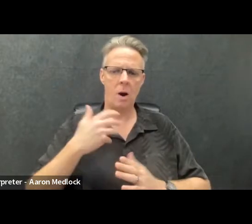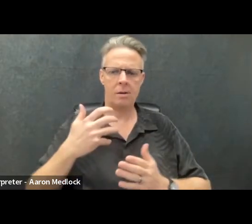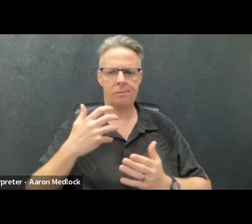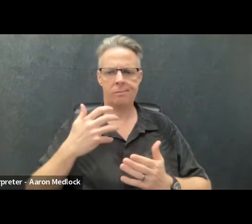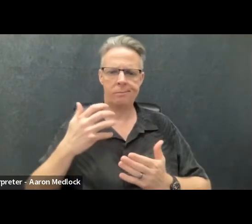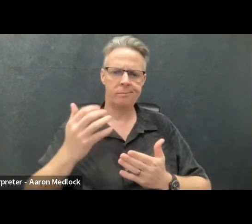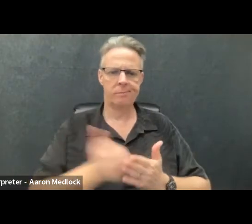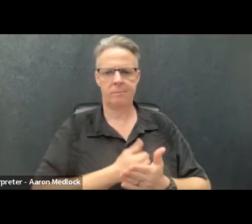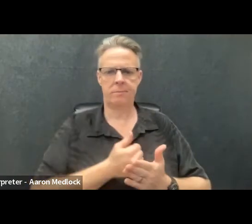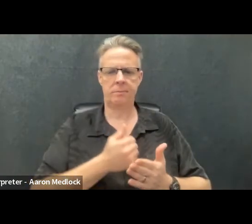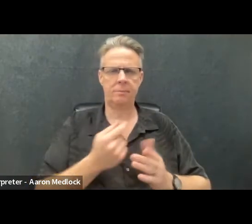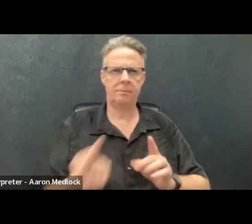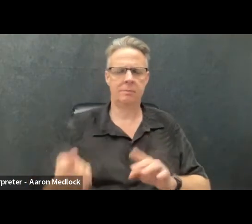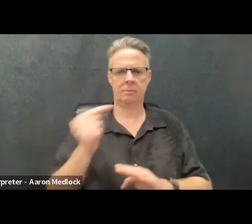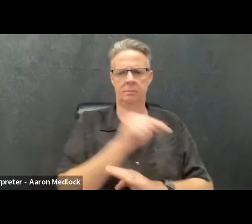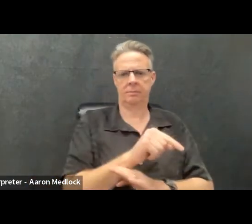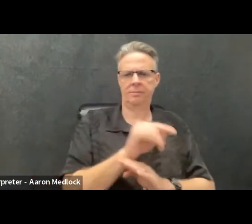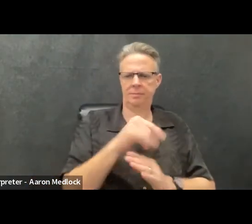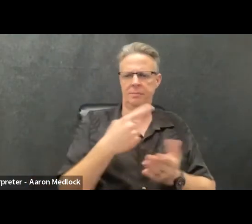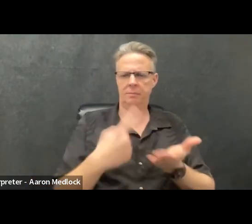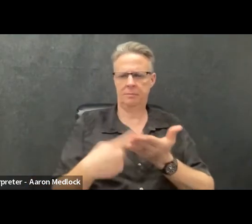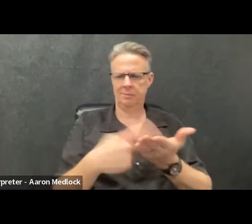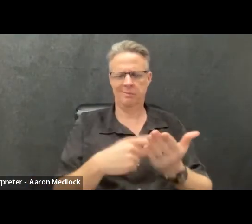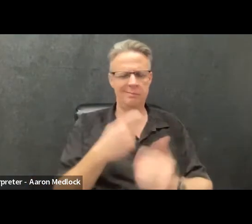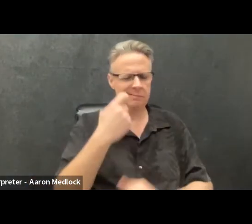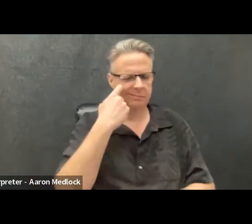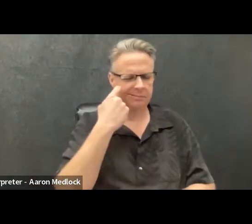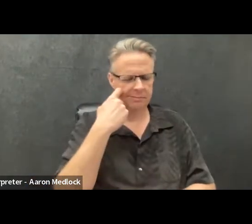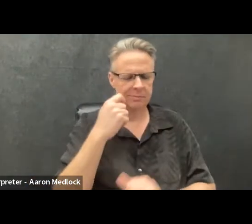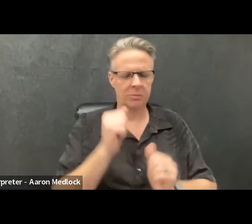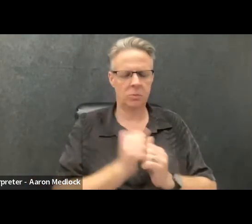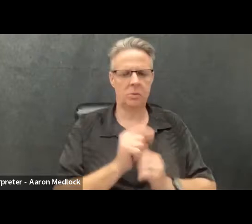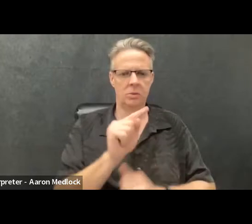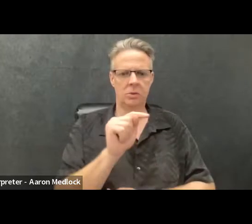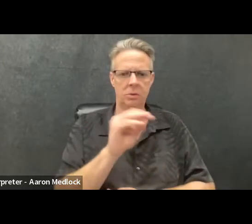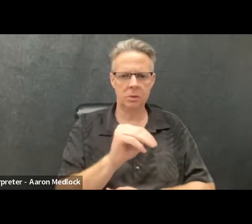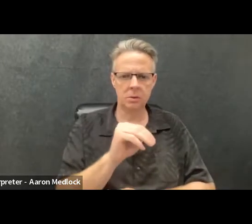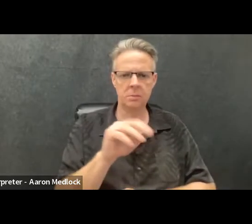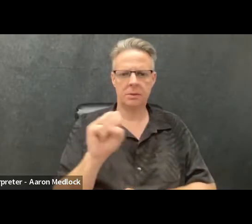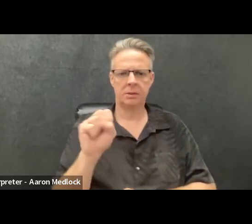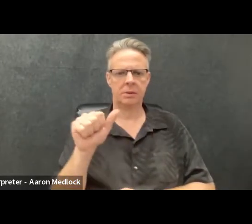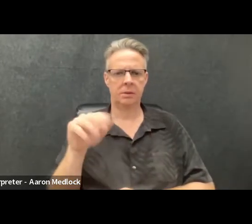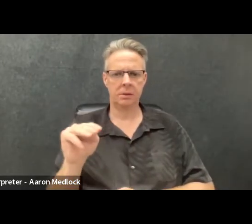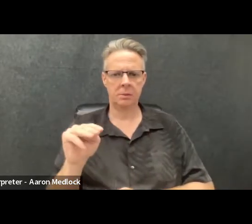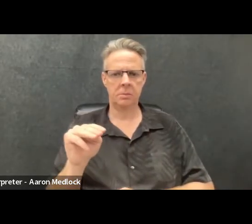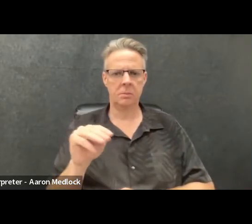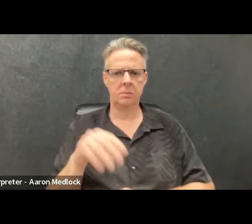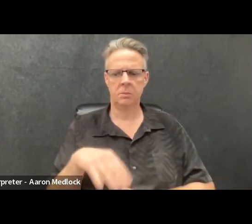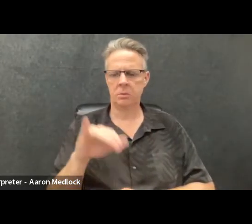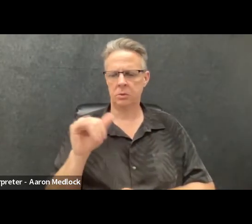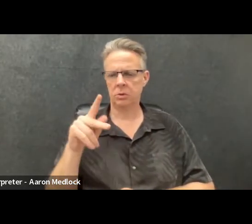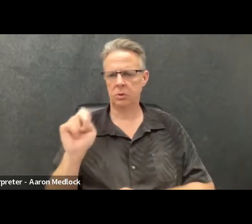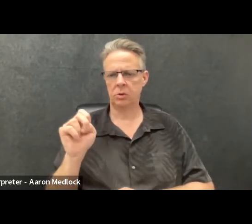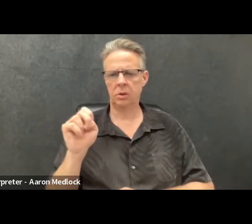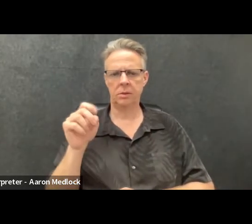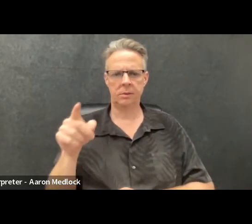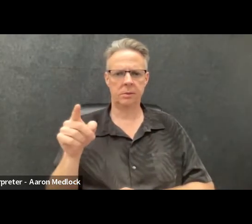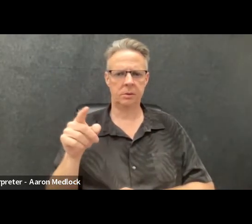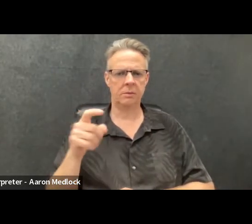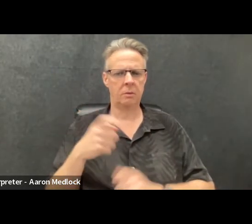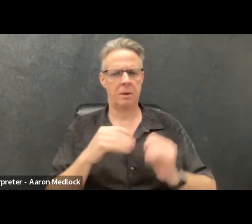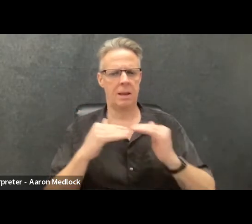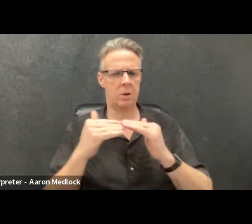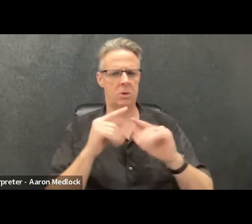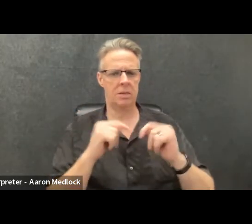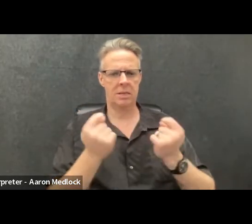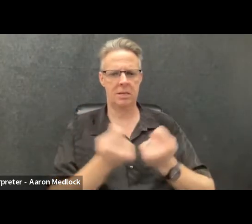go back to the conversation that we were having with Tom and Sam, and Jake War from our equity team